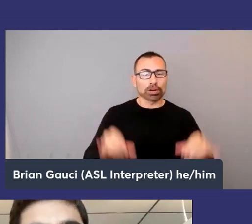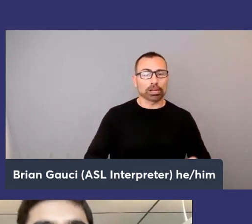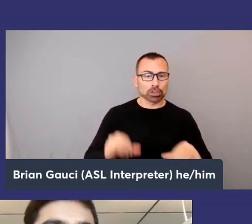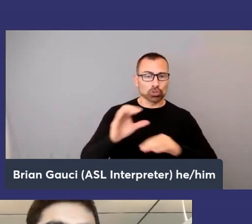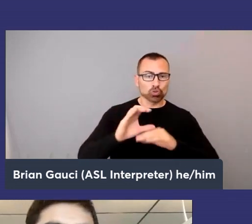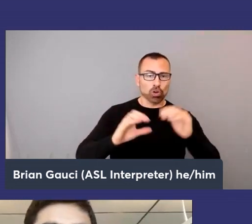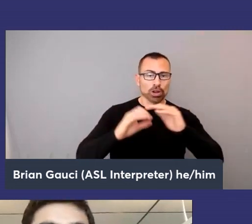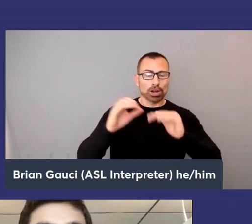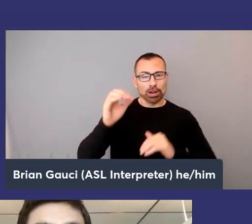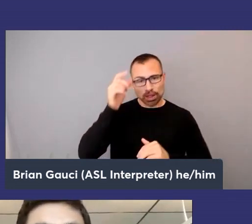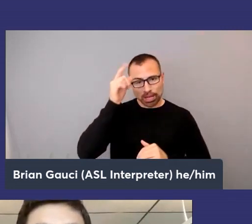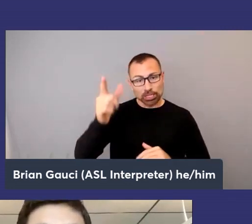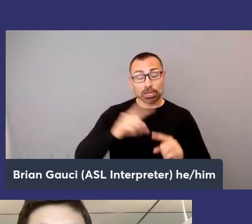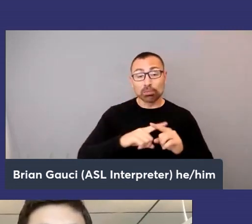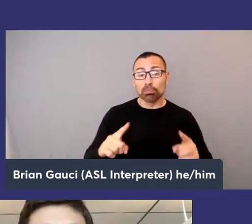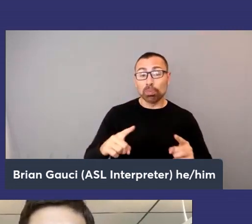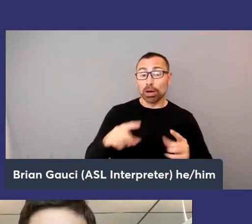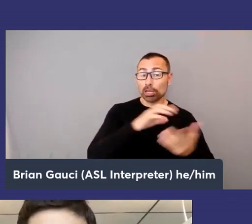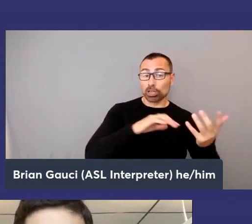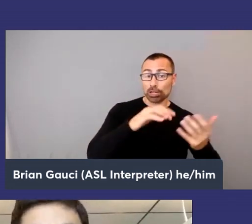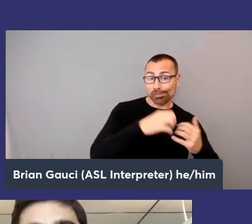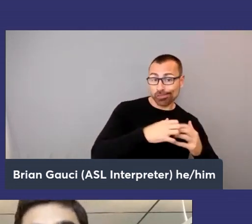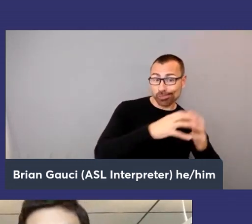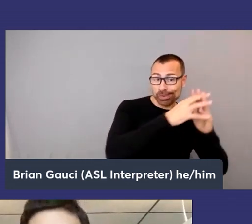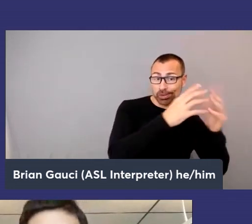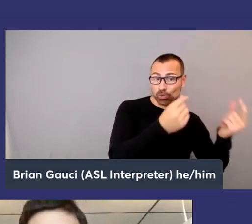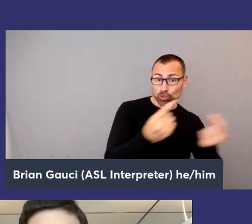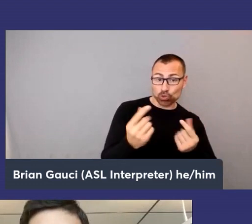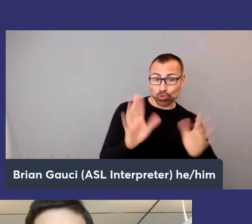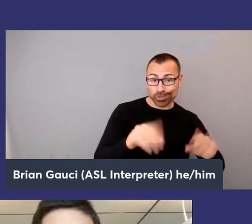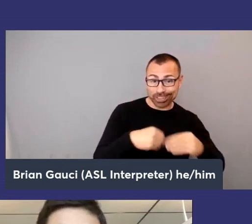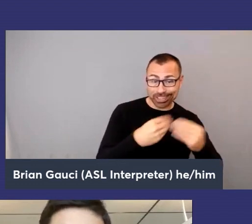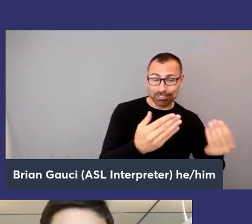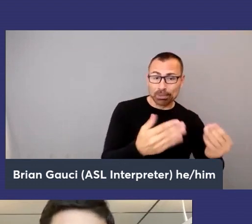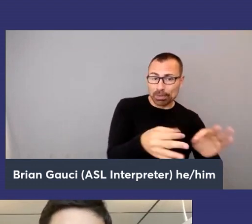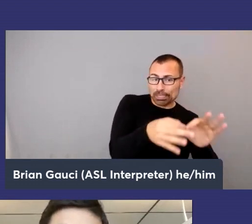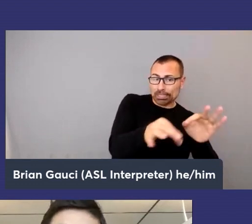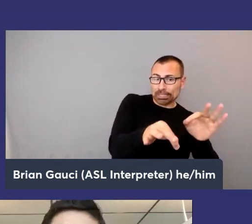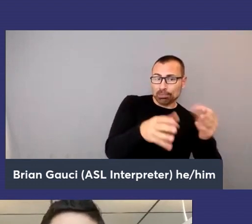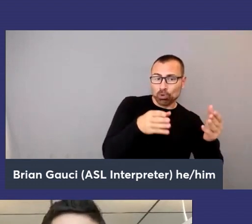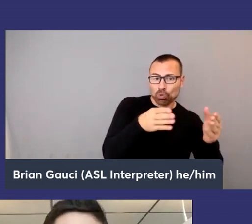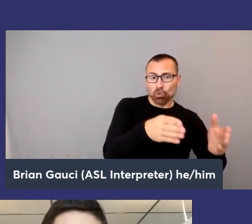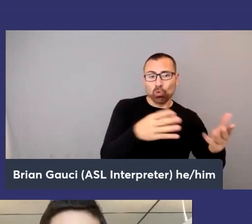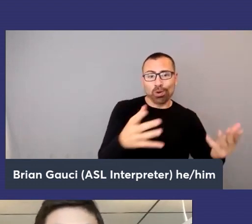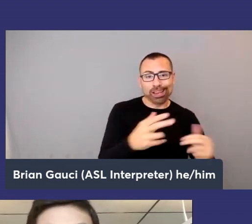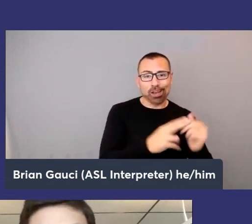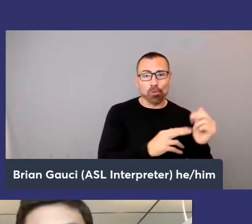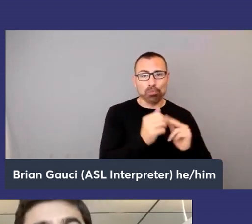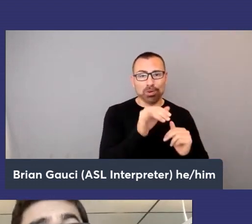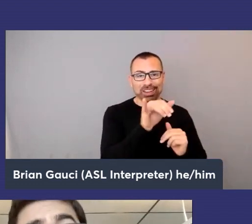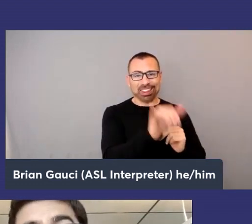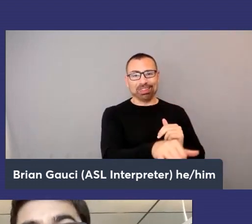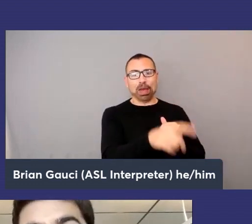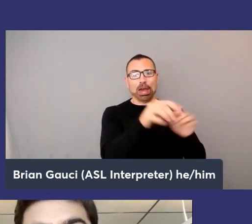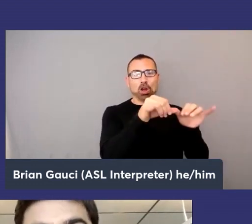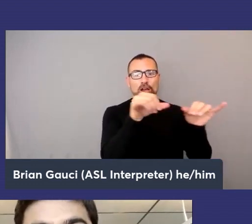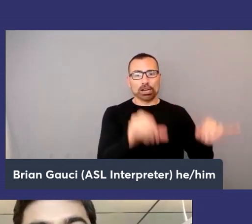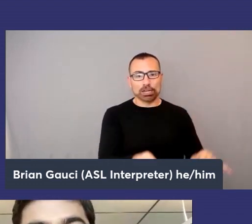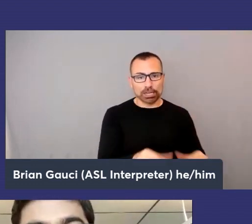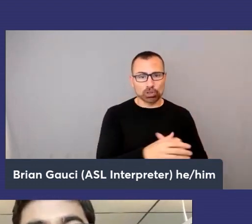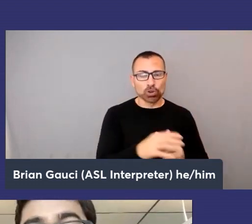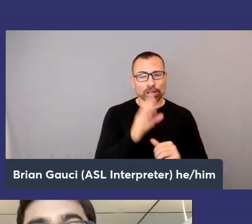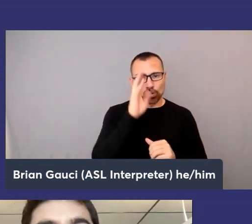what CloudFormation does is it provides a customer the very simplest way of building that sort of an architecture in a declarative